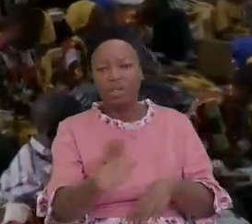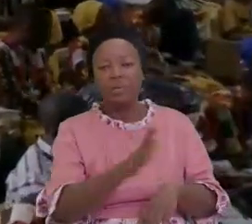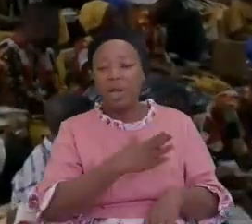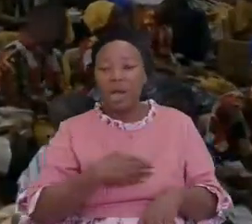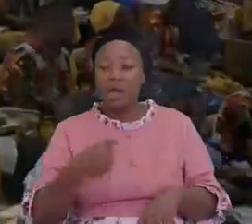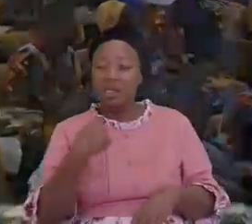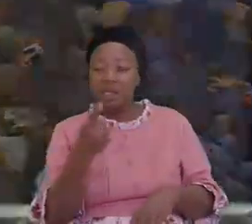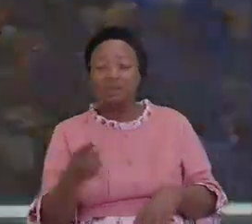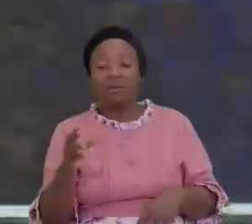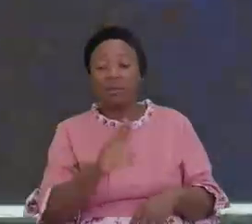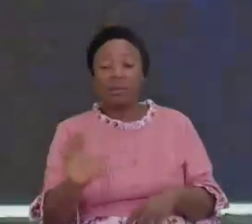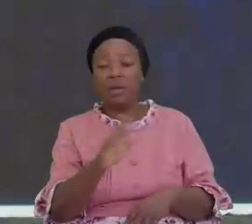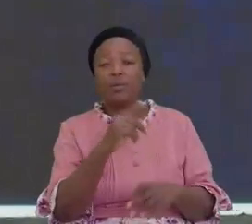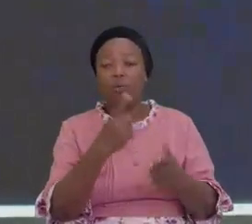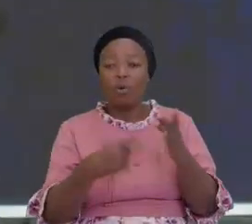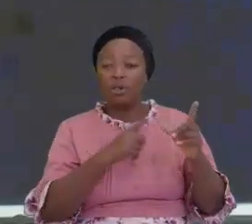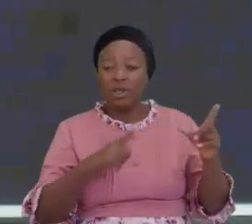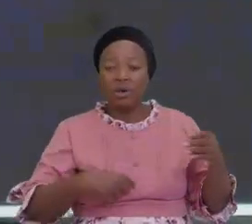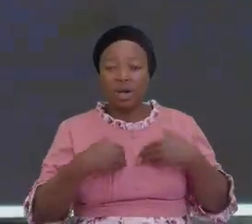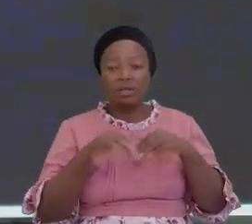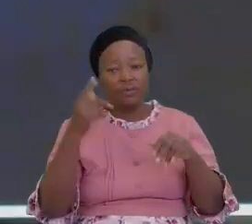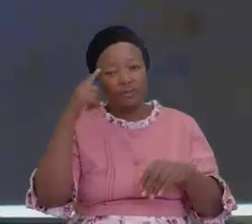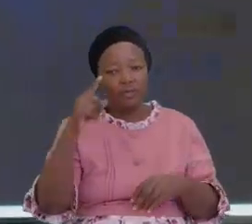the Lord has done for you.